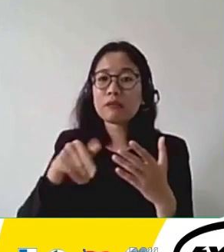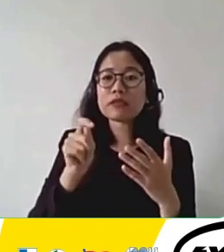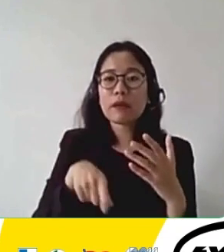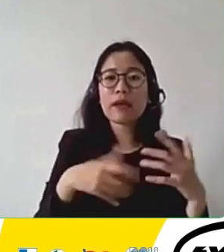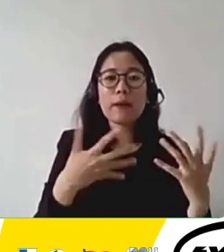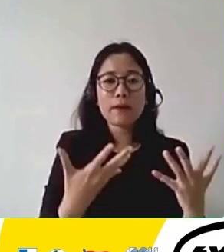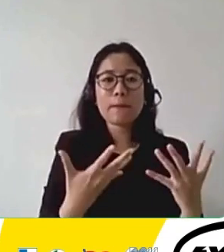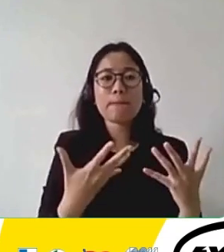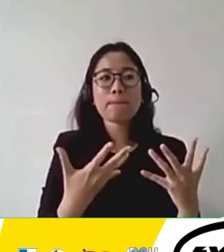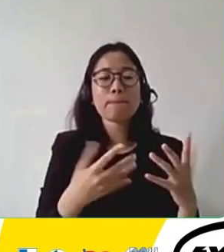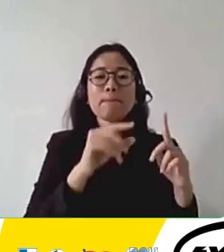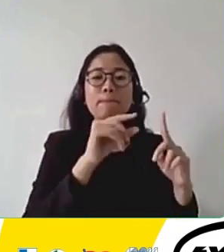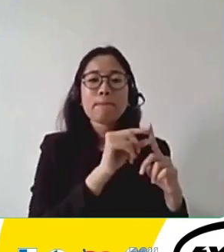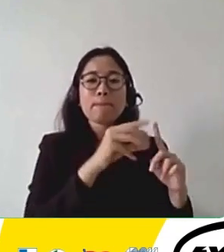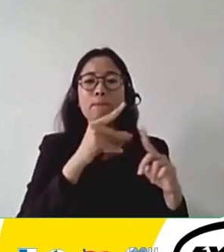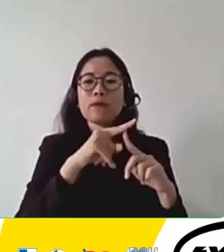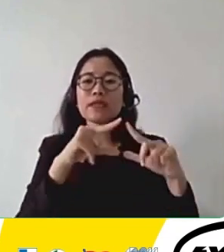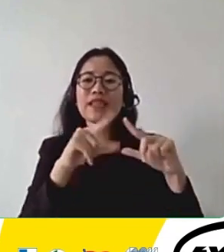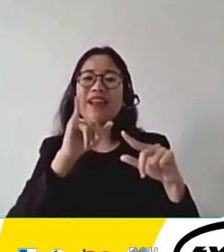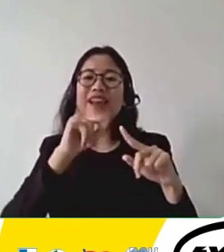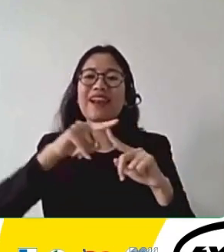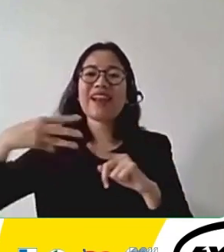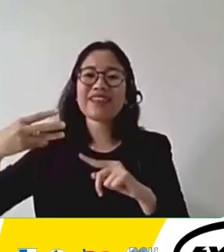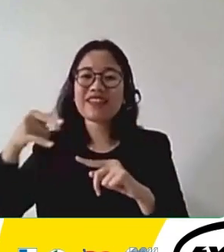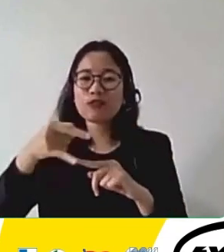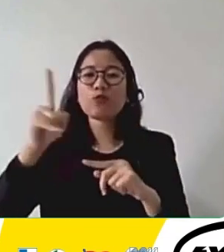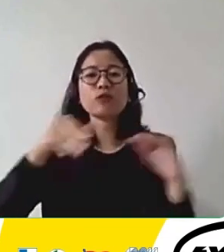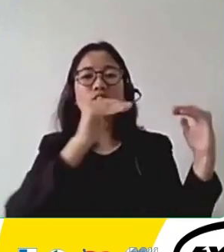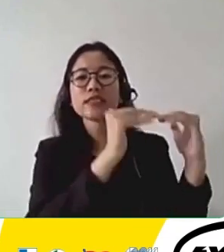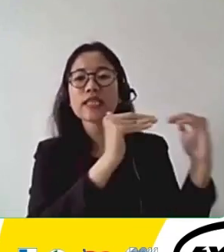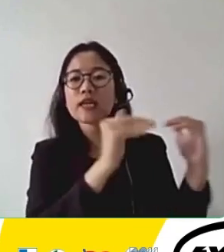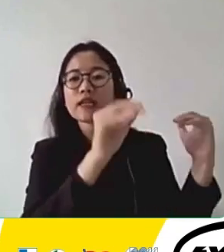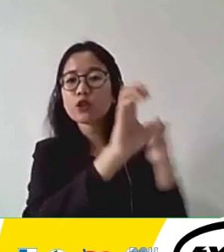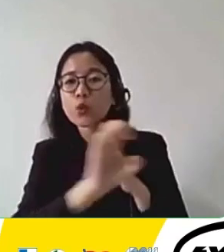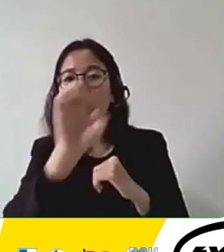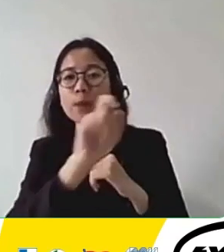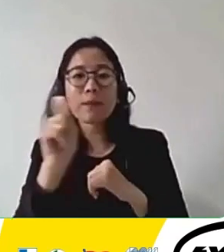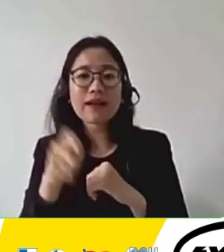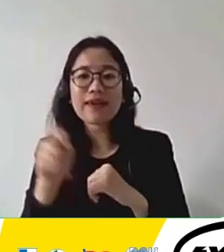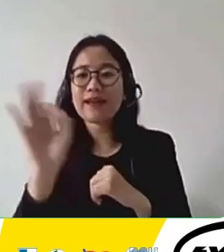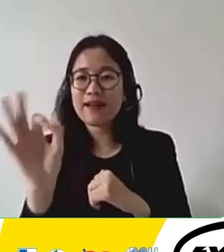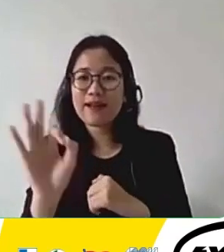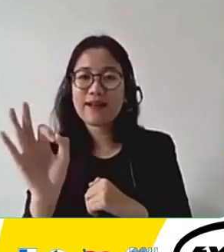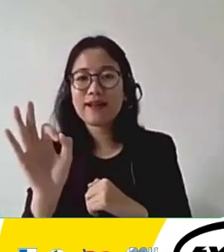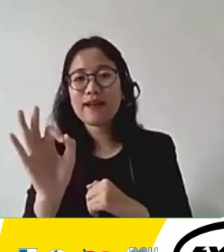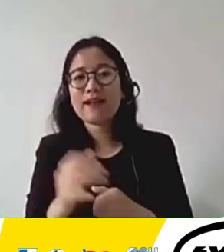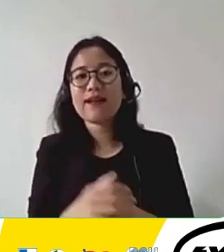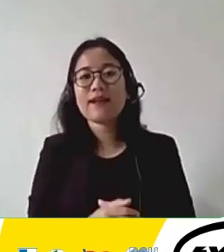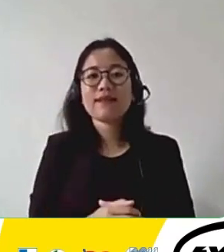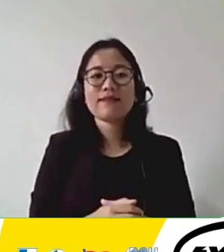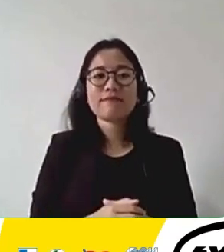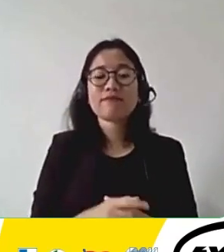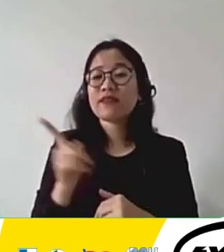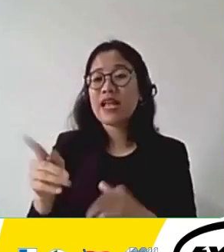we trying to generate the model here. If the Euro 4 standard